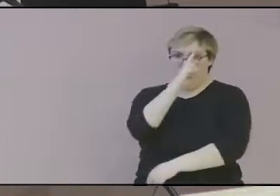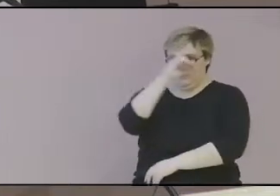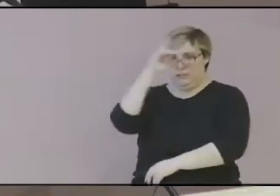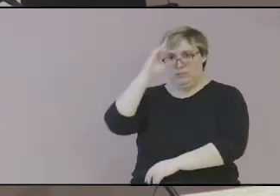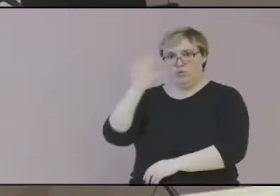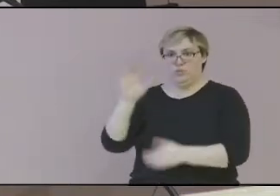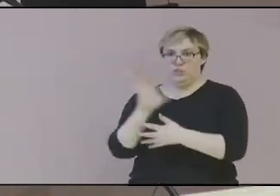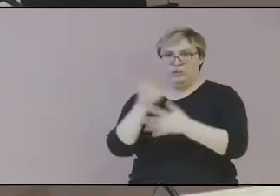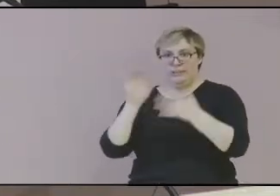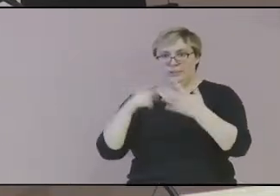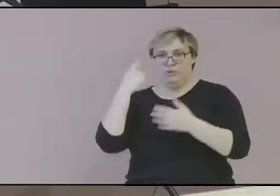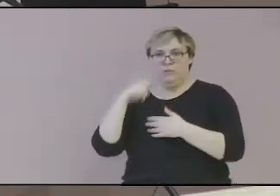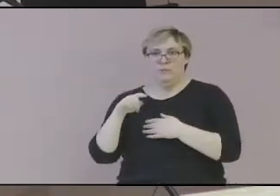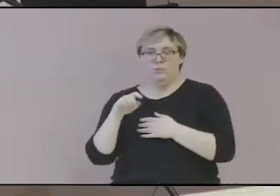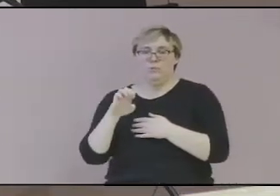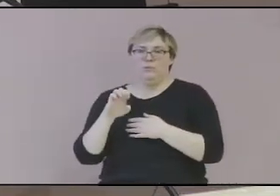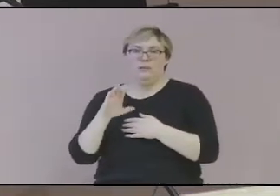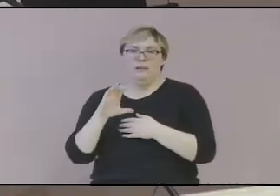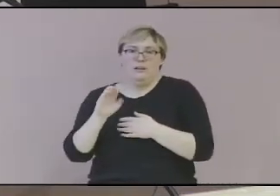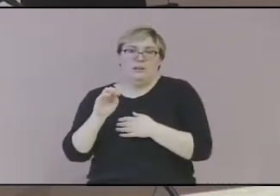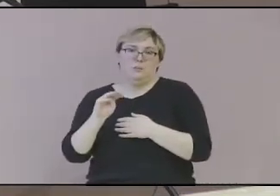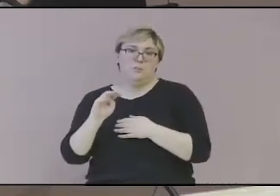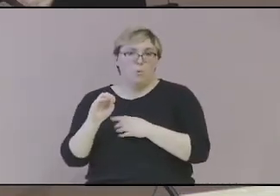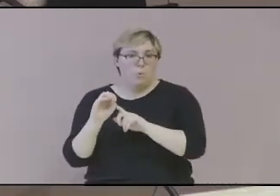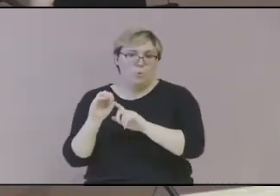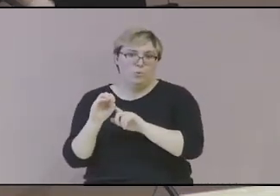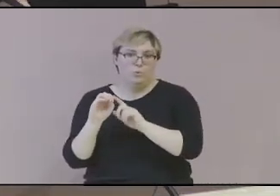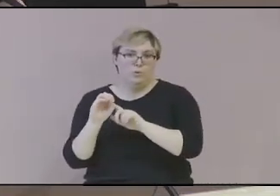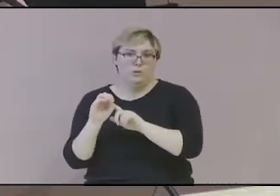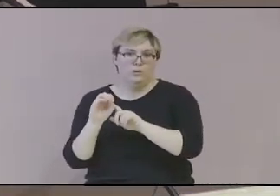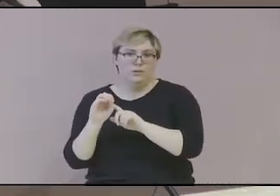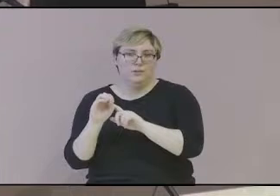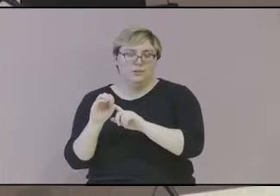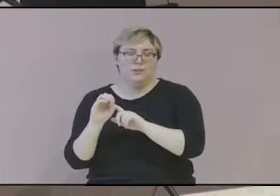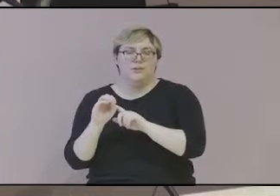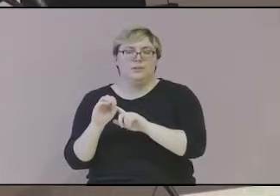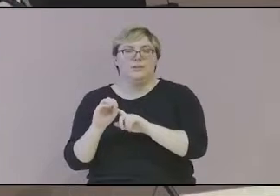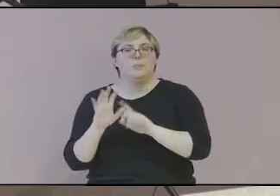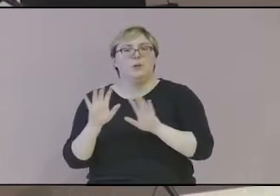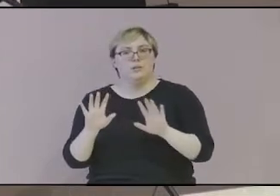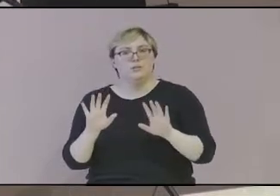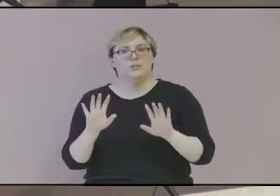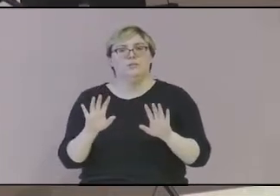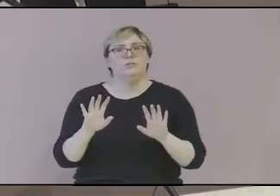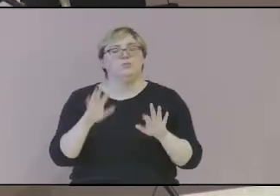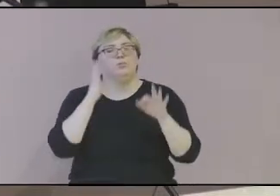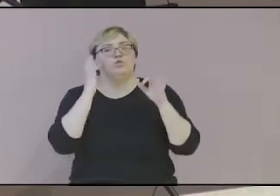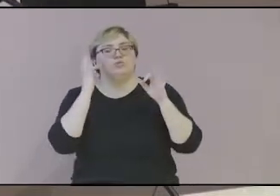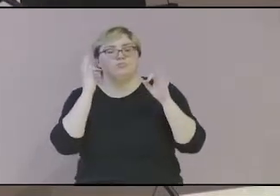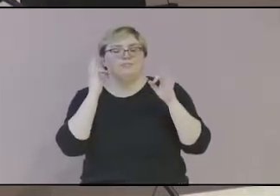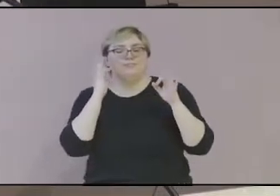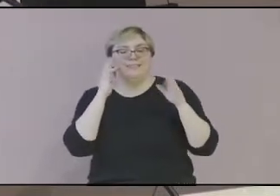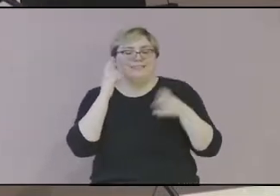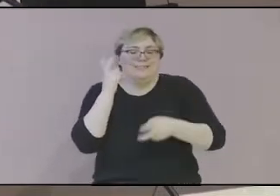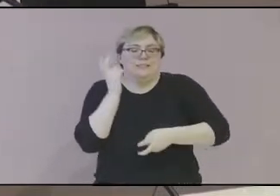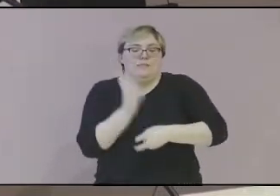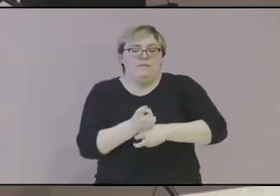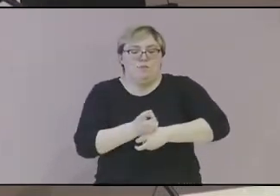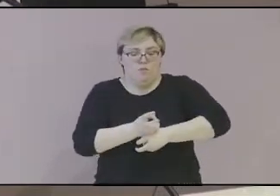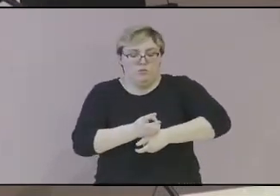just how difficult it is to shift from a model of autonomy, physician autonomy and patient autonomy,